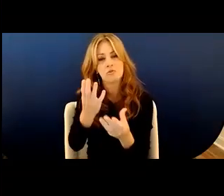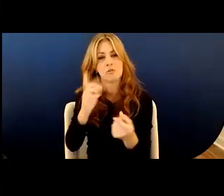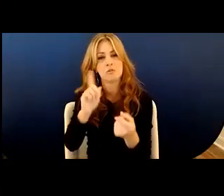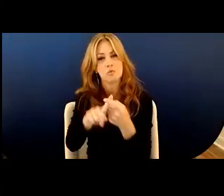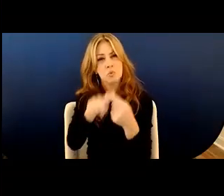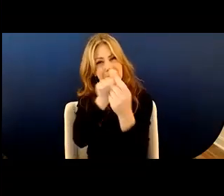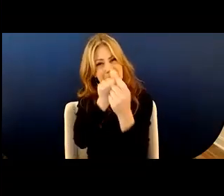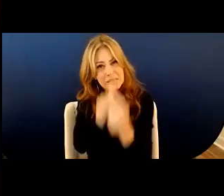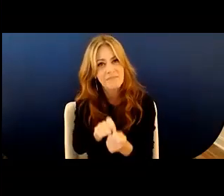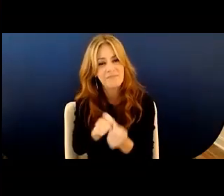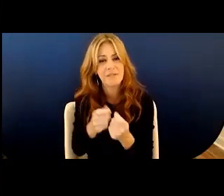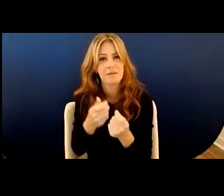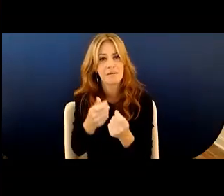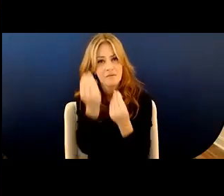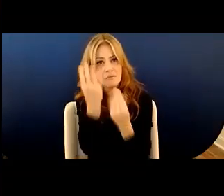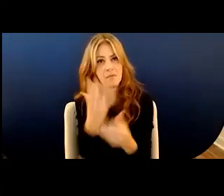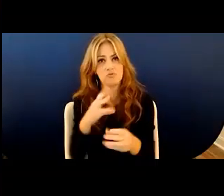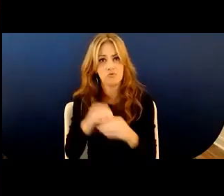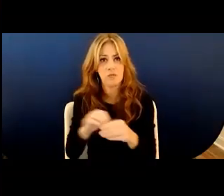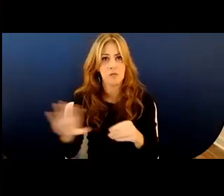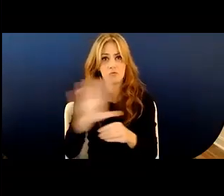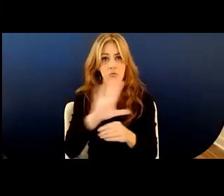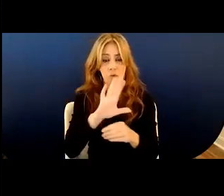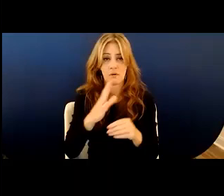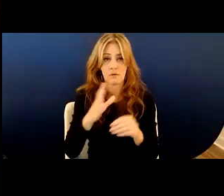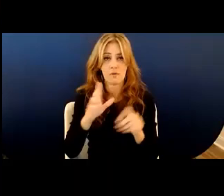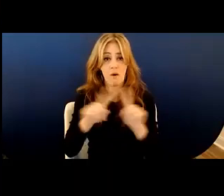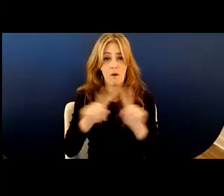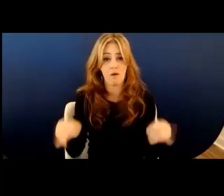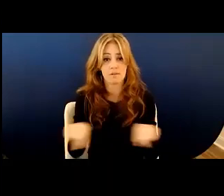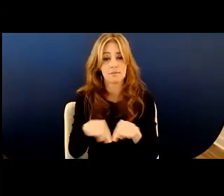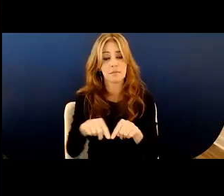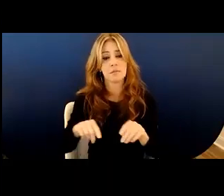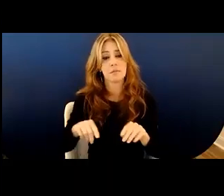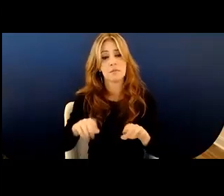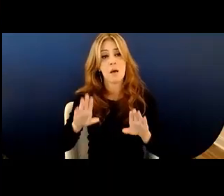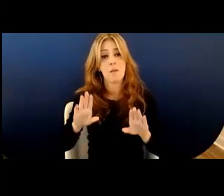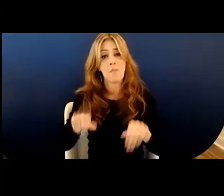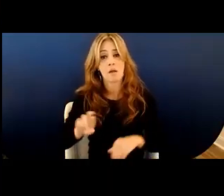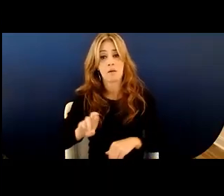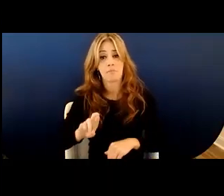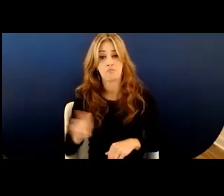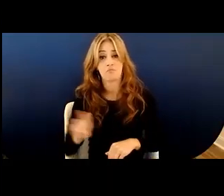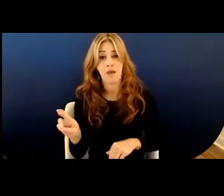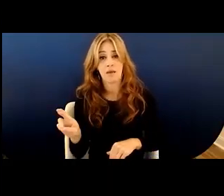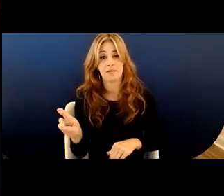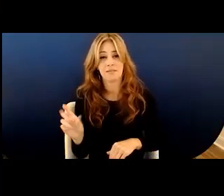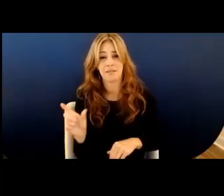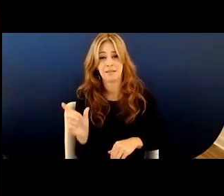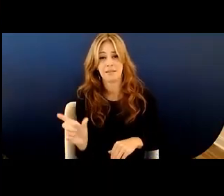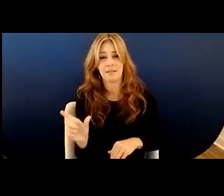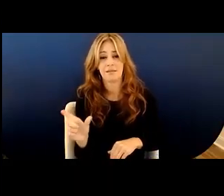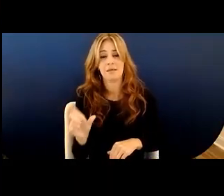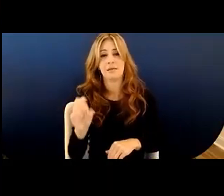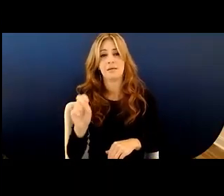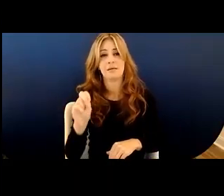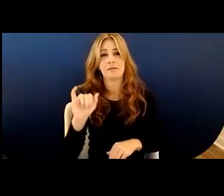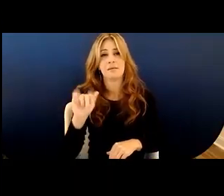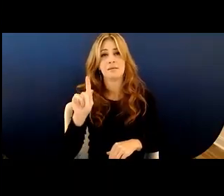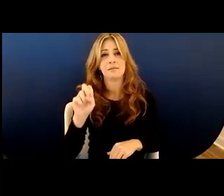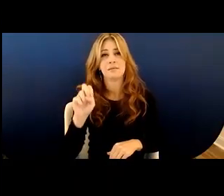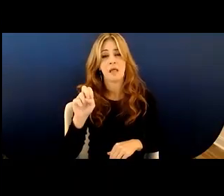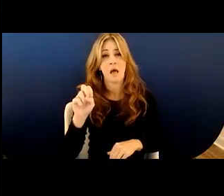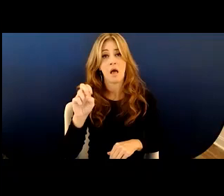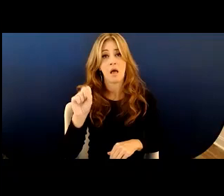content boxes. Down here in the lower right, this is a slideshow function that we have in